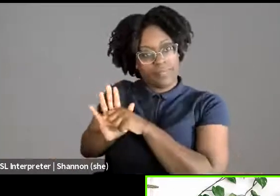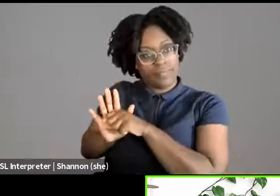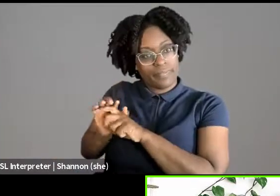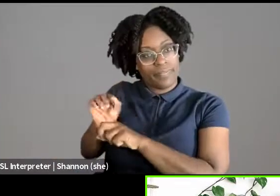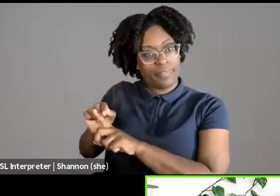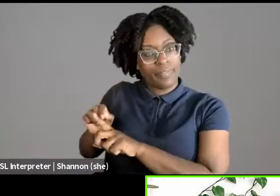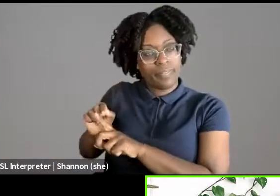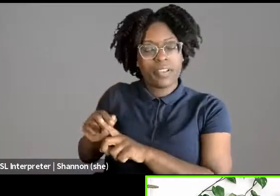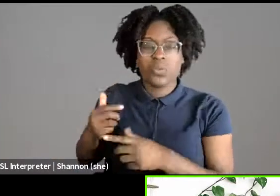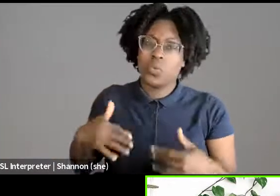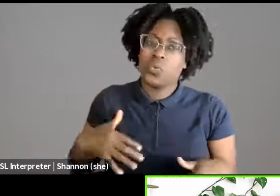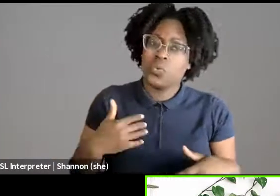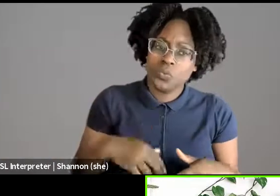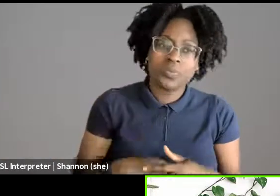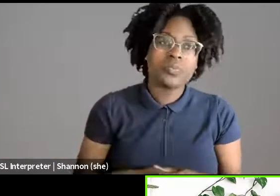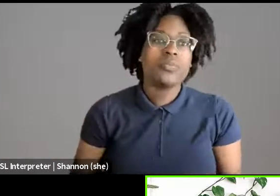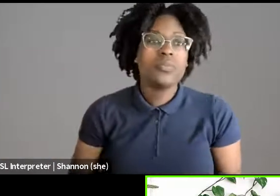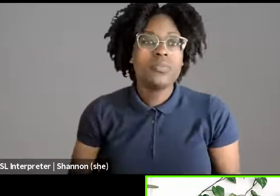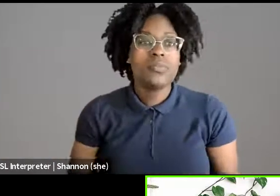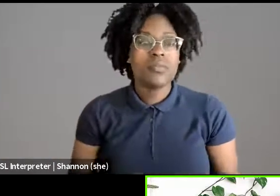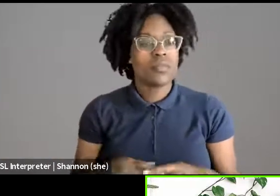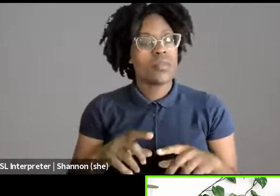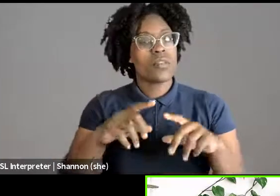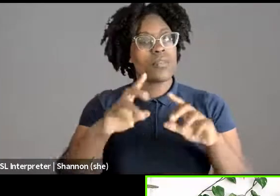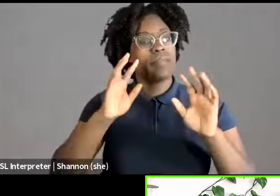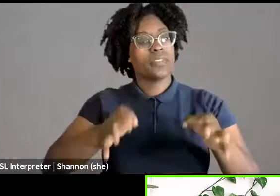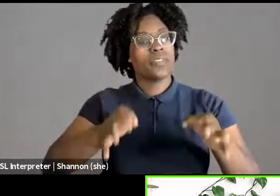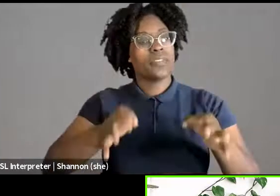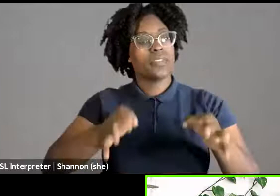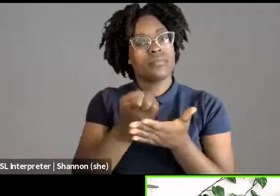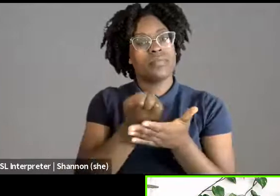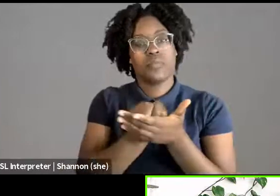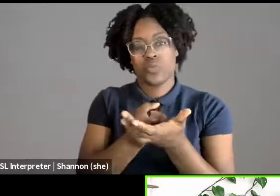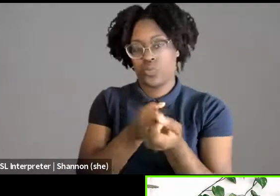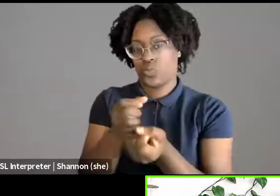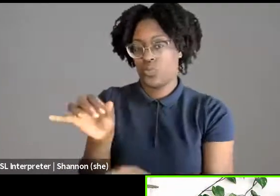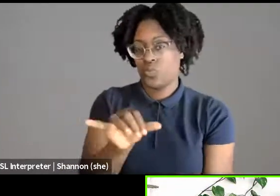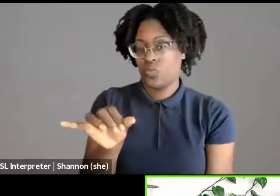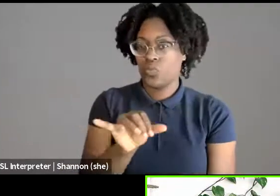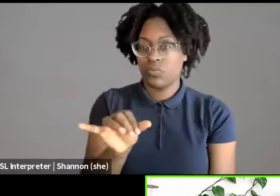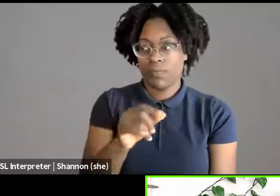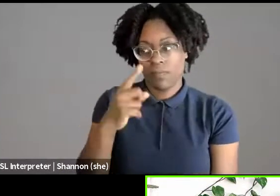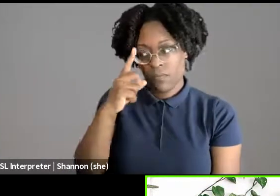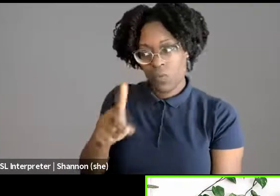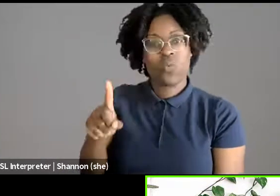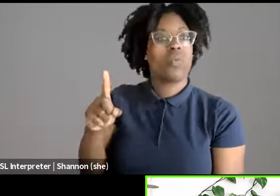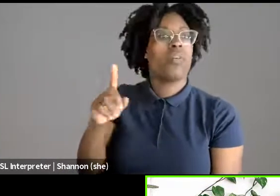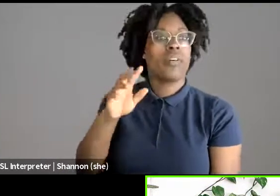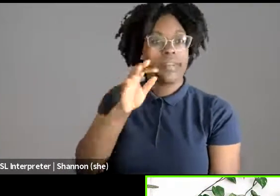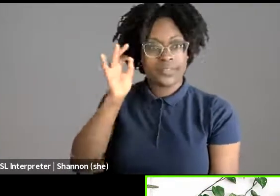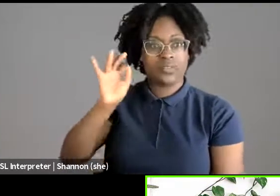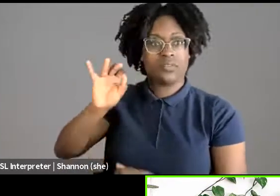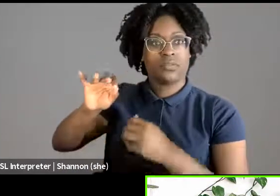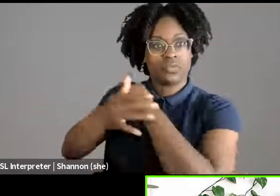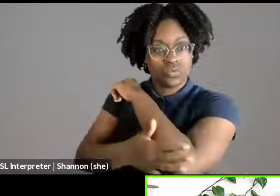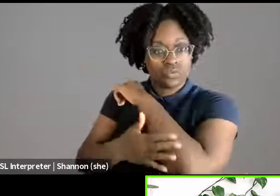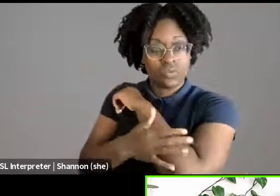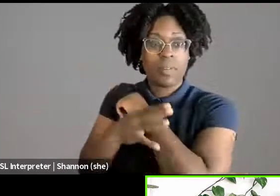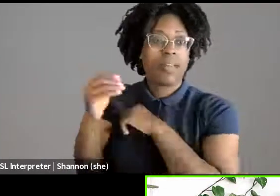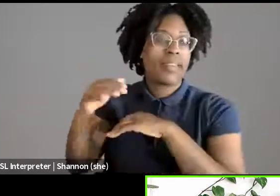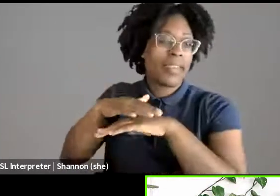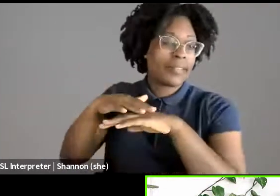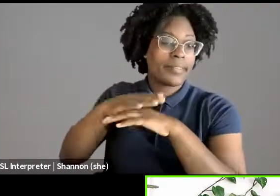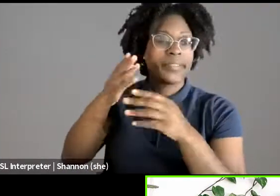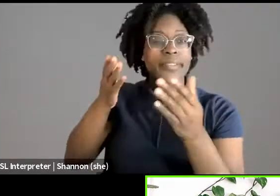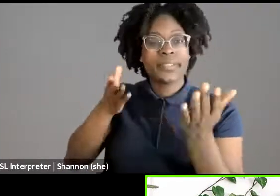definitely the economic support for Indian country and for Native communities, Native serving organizations in